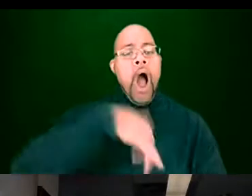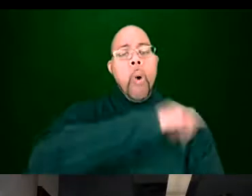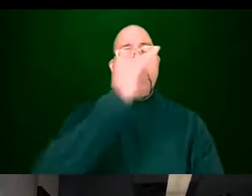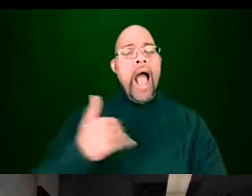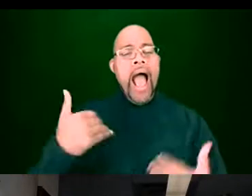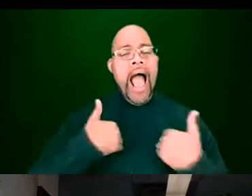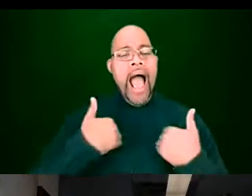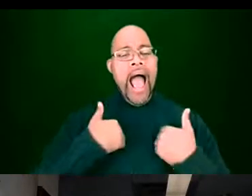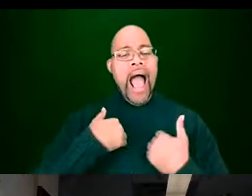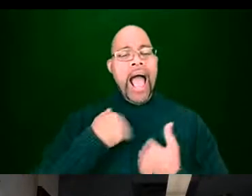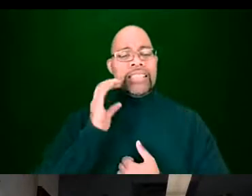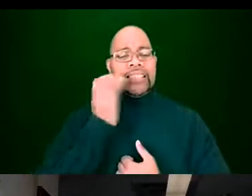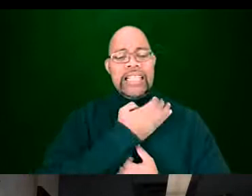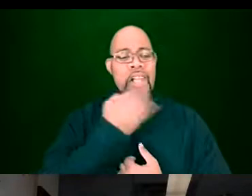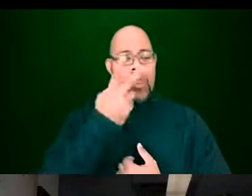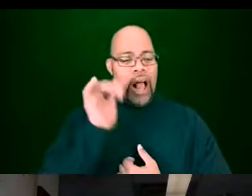like lines?